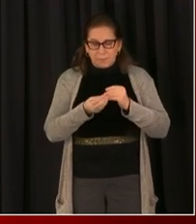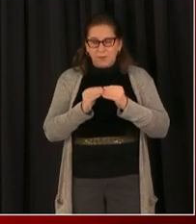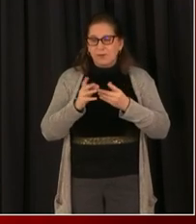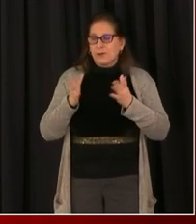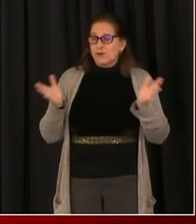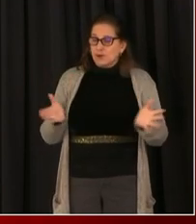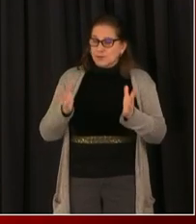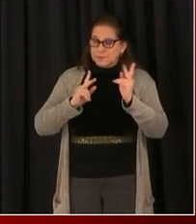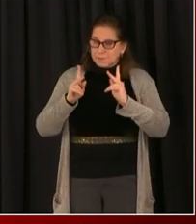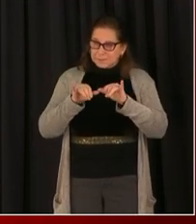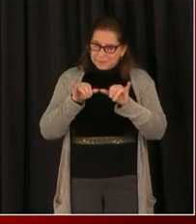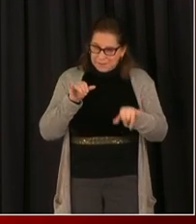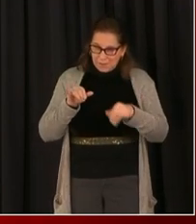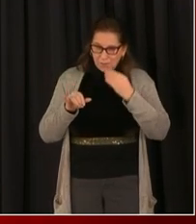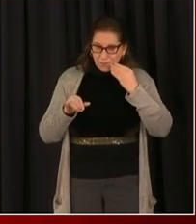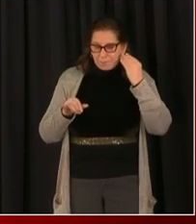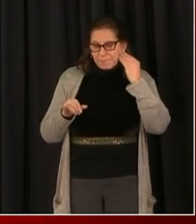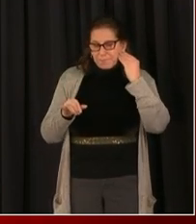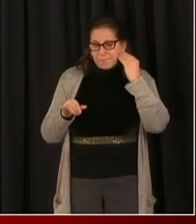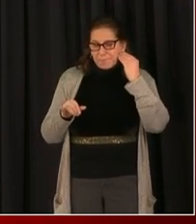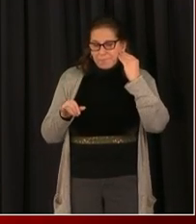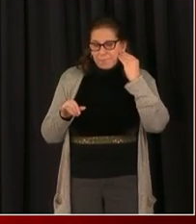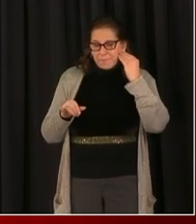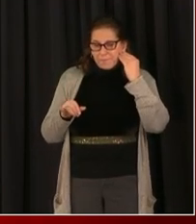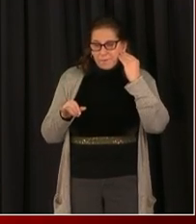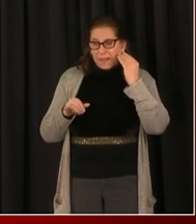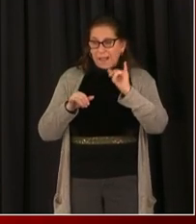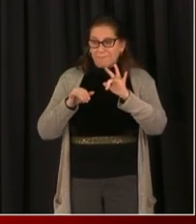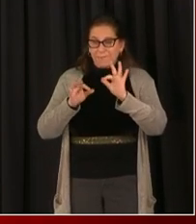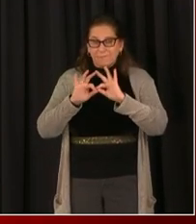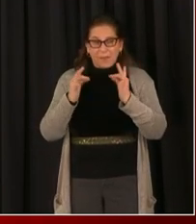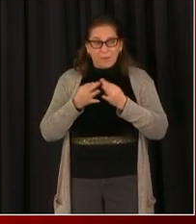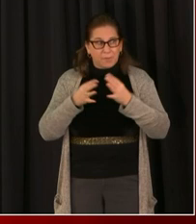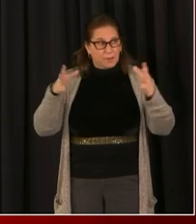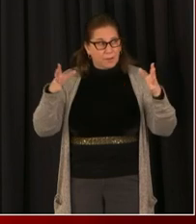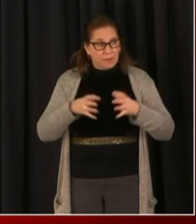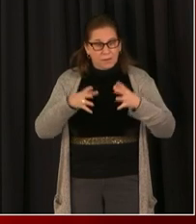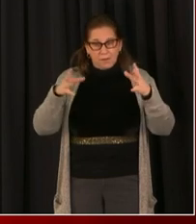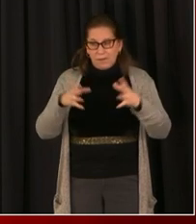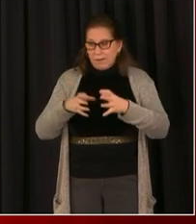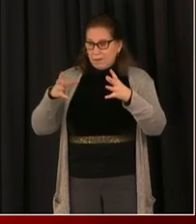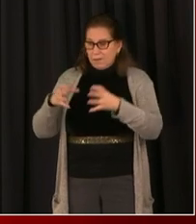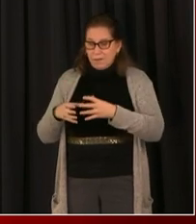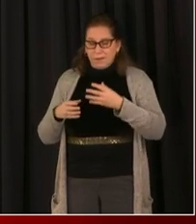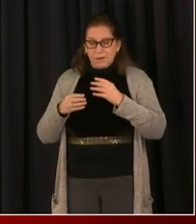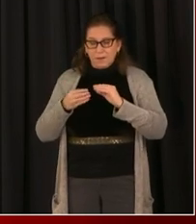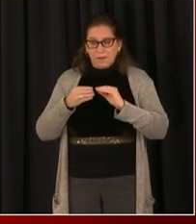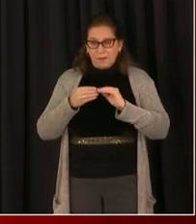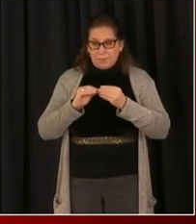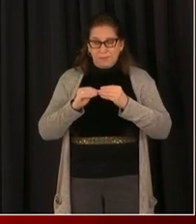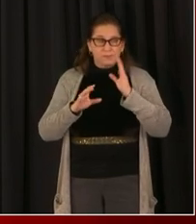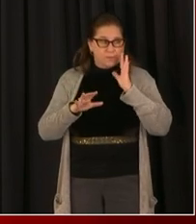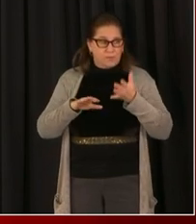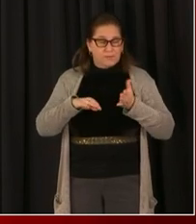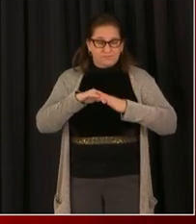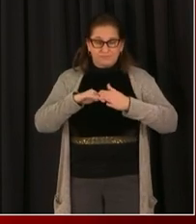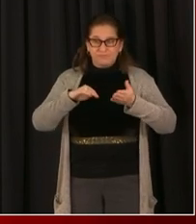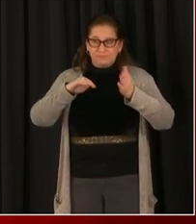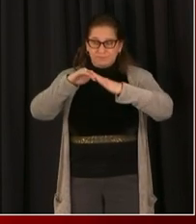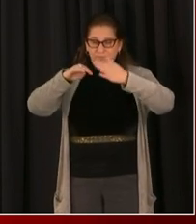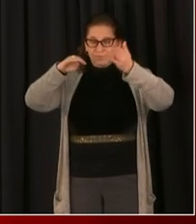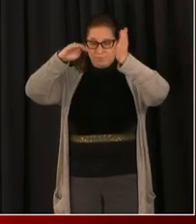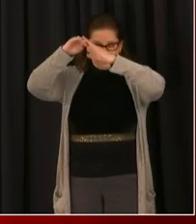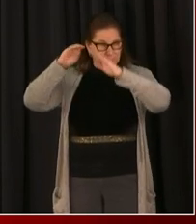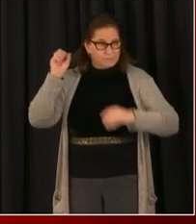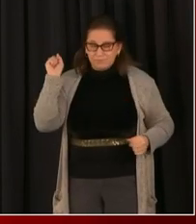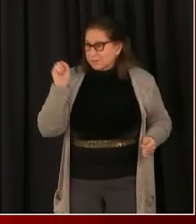a surge on top of the existing surge that we were seeing. So now in the District of Columbia, we've gone from a daily case